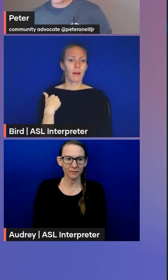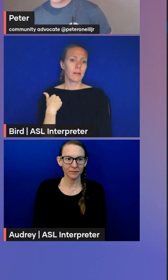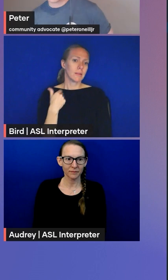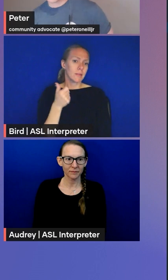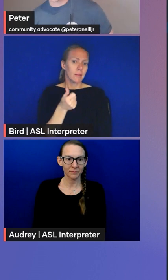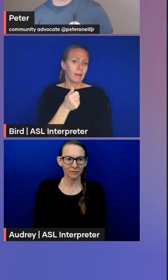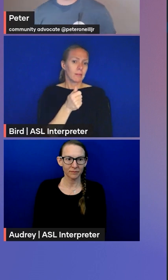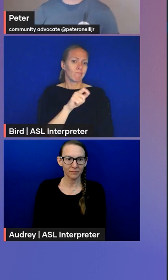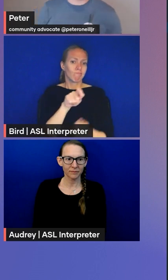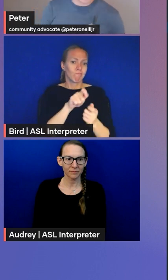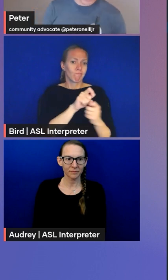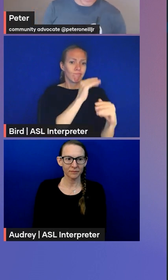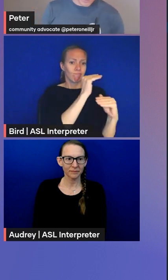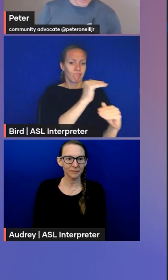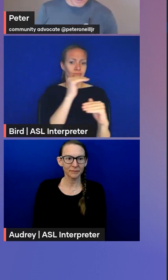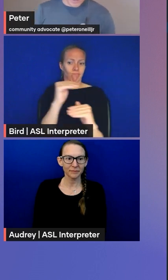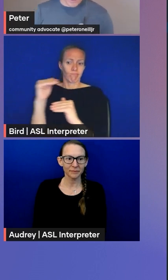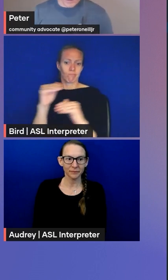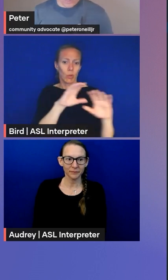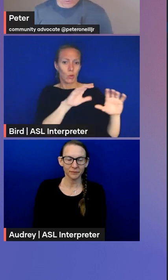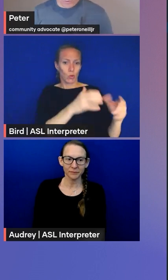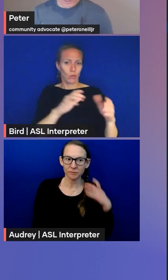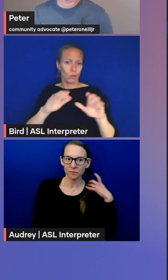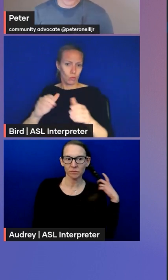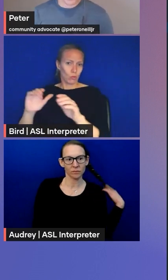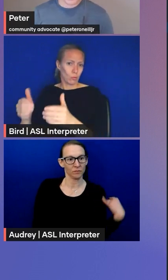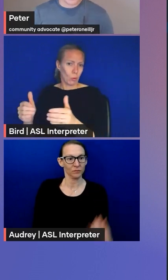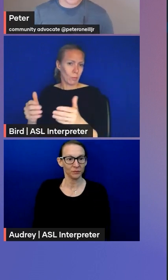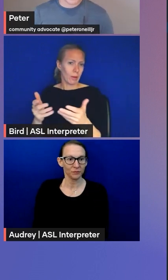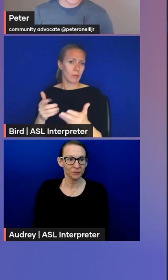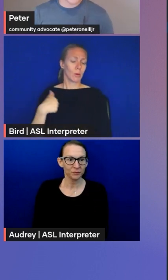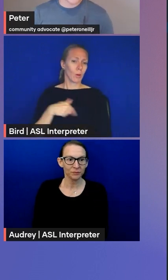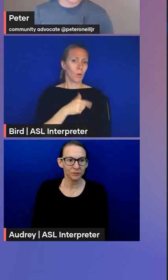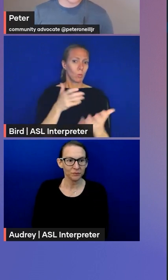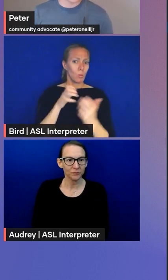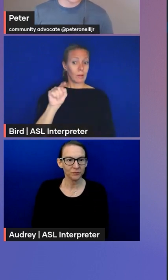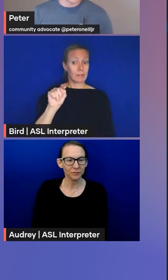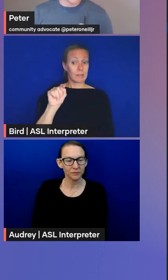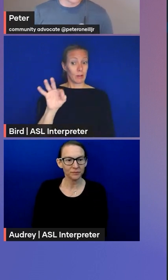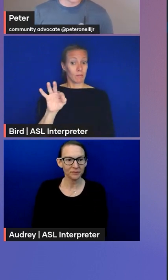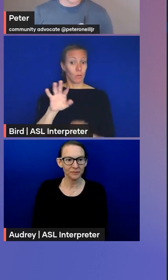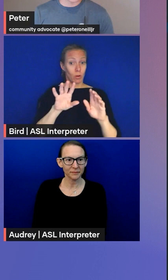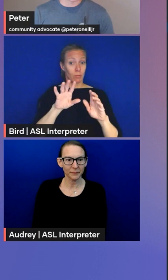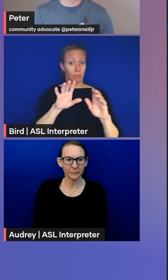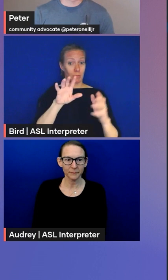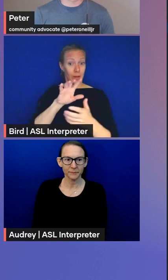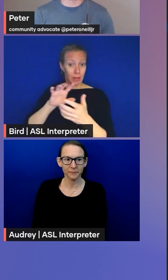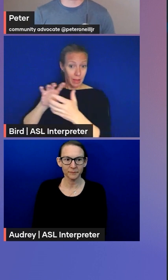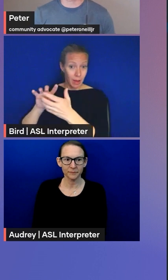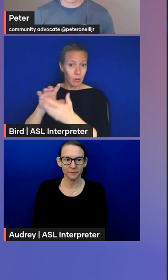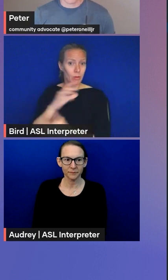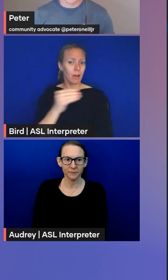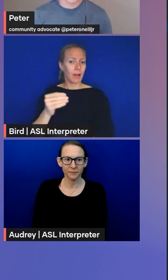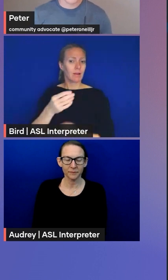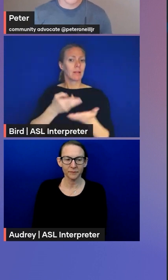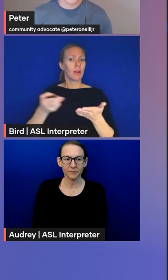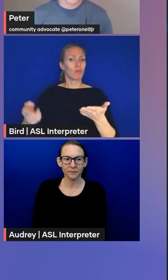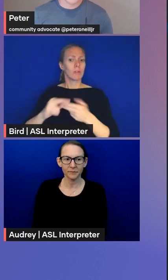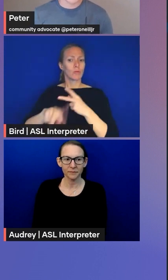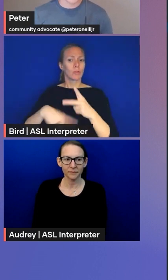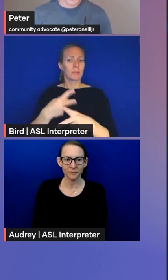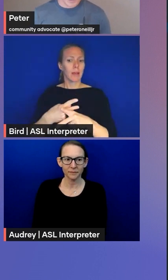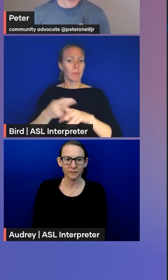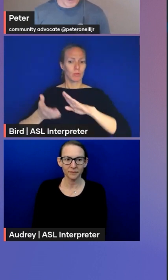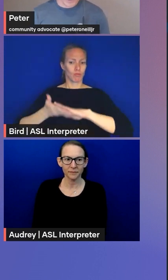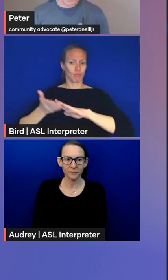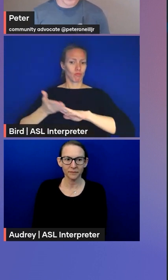grouping. So there's defined groupings. So we want Terraform Cloud here. And then the resource type here is run. And